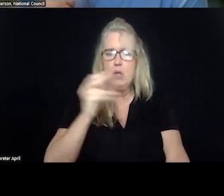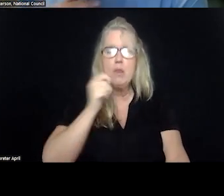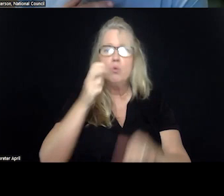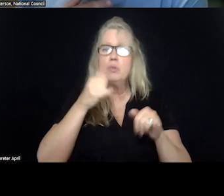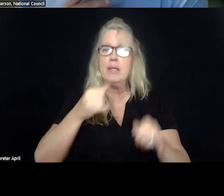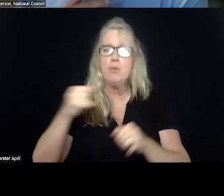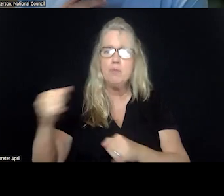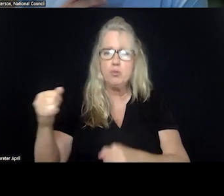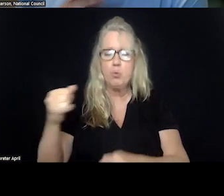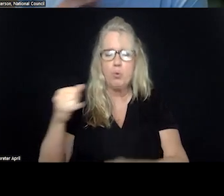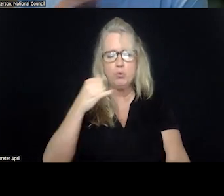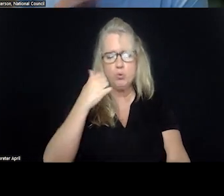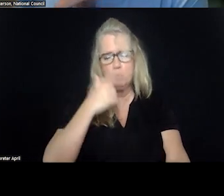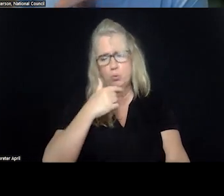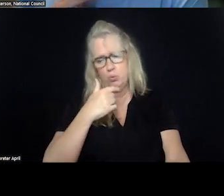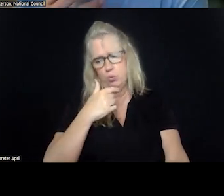are